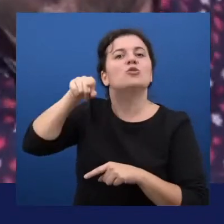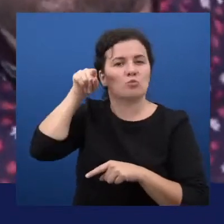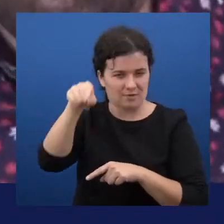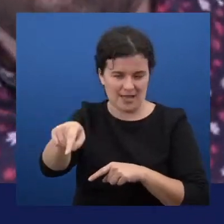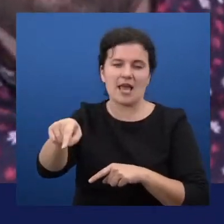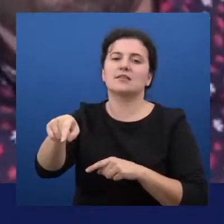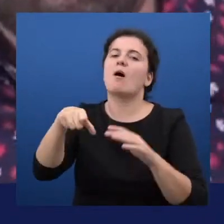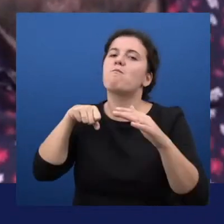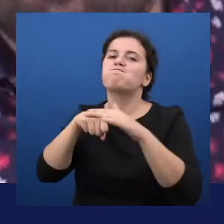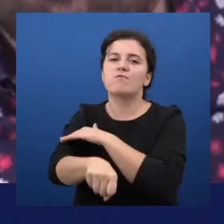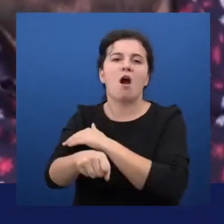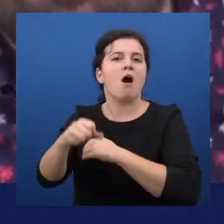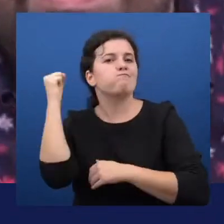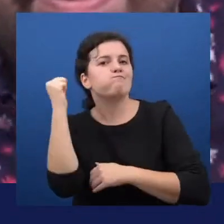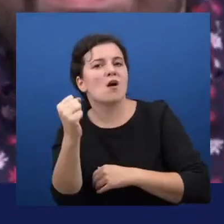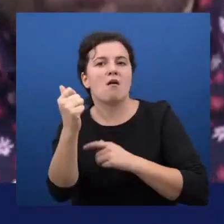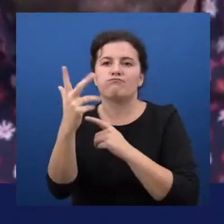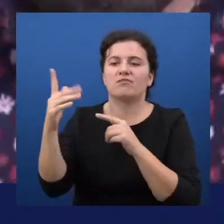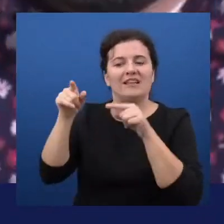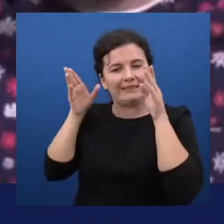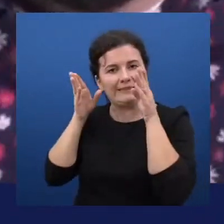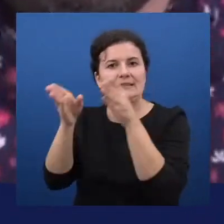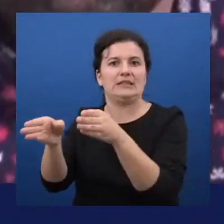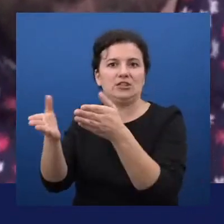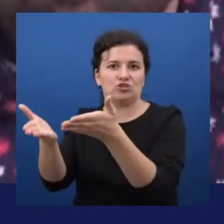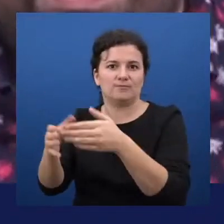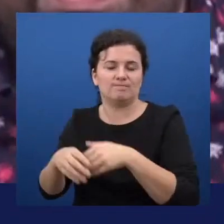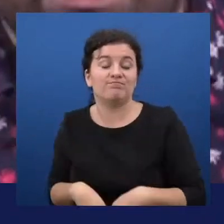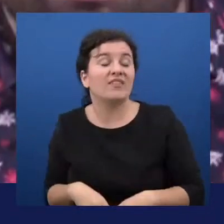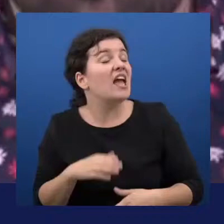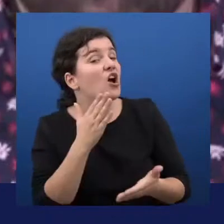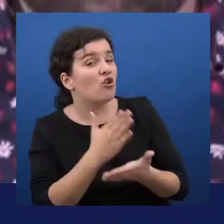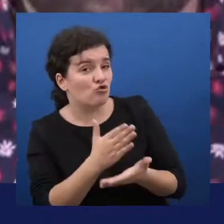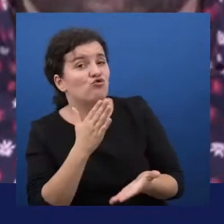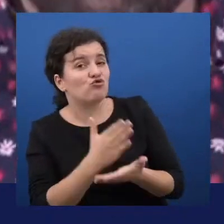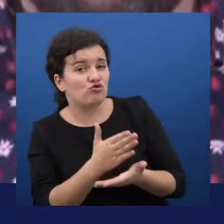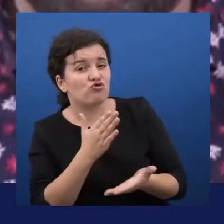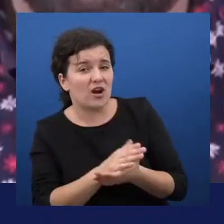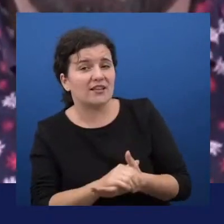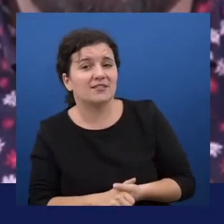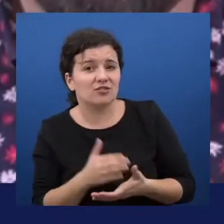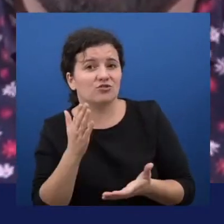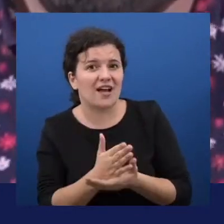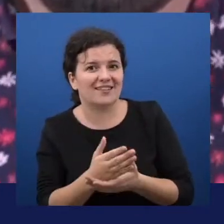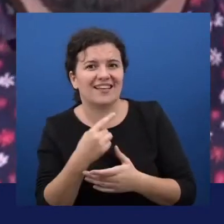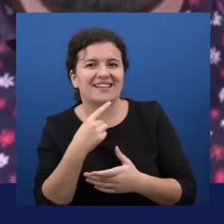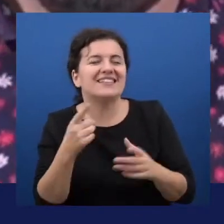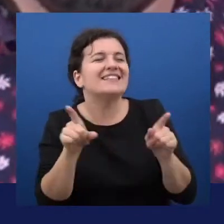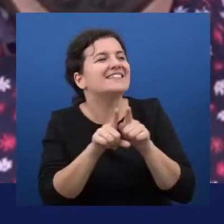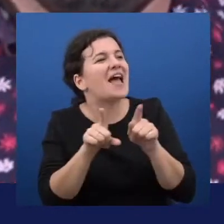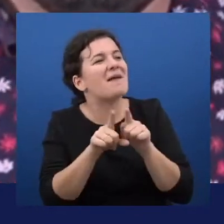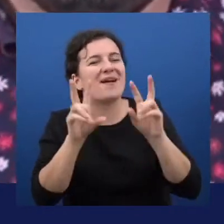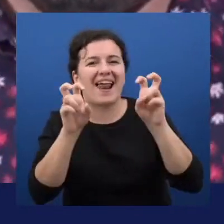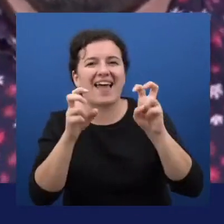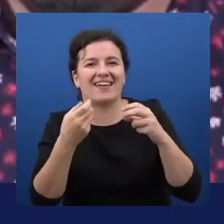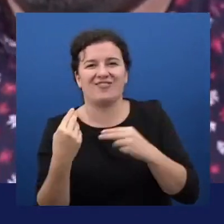example. But then, and it gives it this credibility. It's like, it came from the computer, it must be correct. So Marian, you're working with